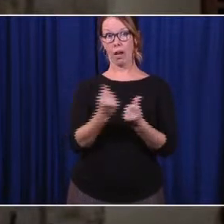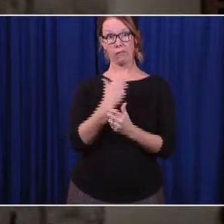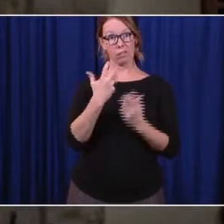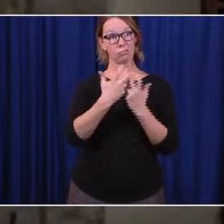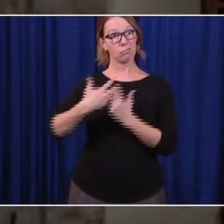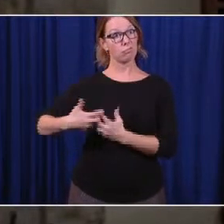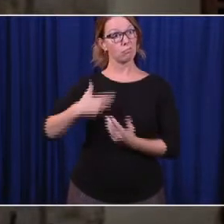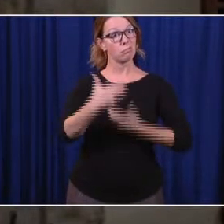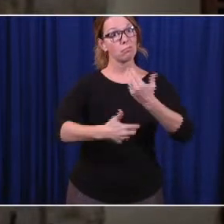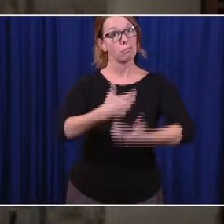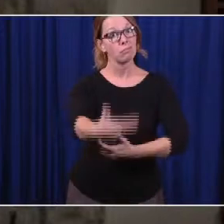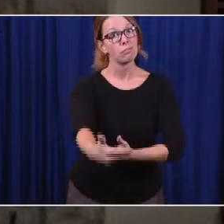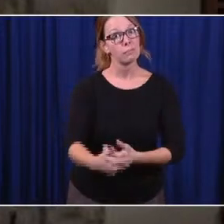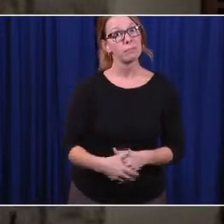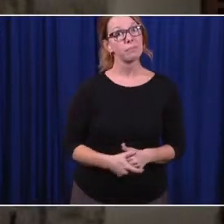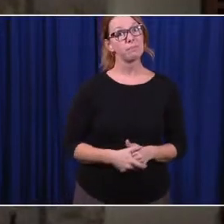about it.